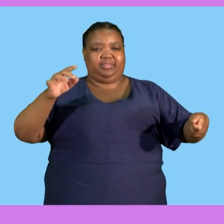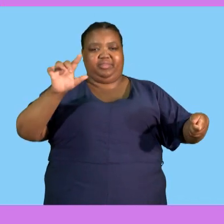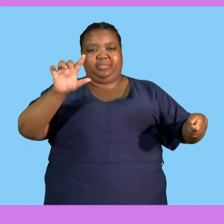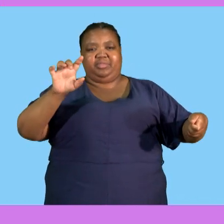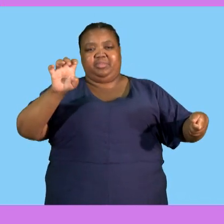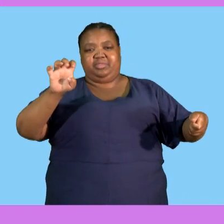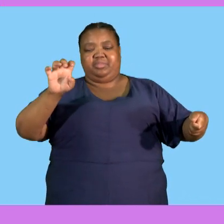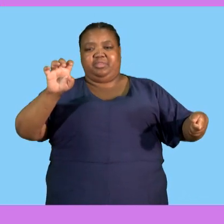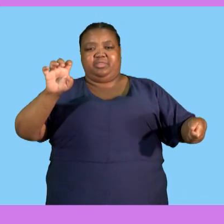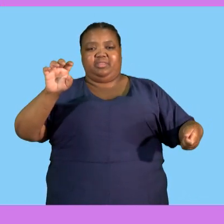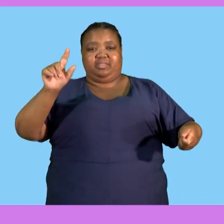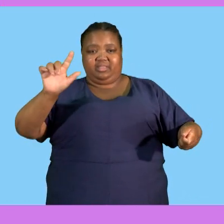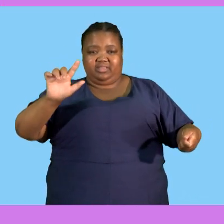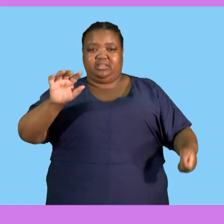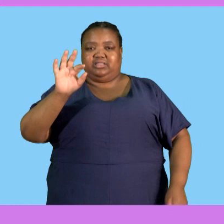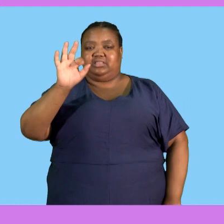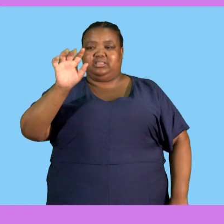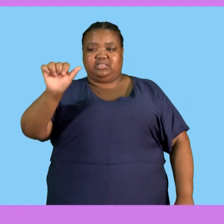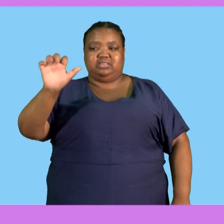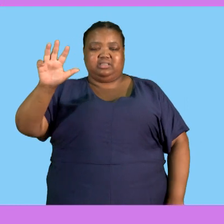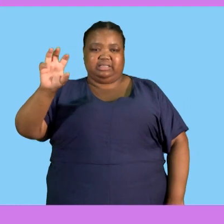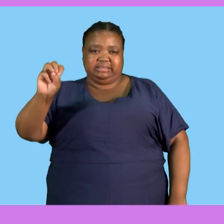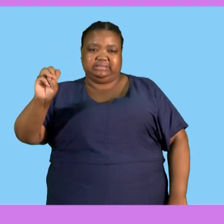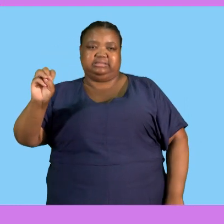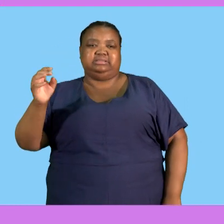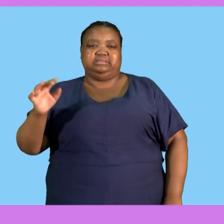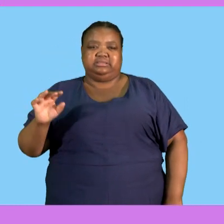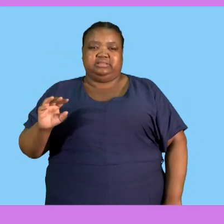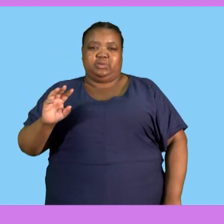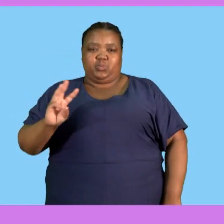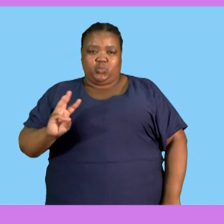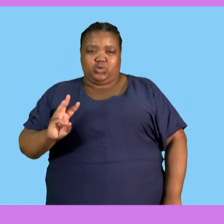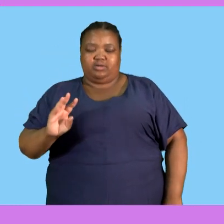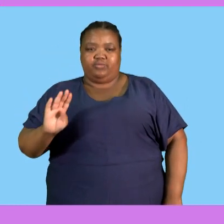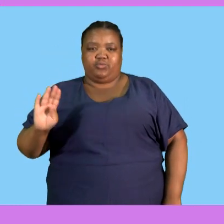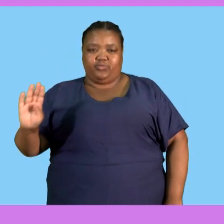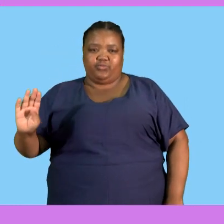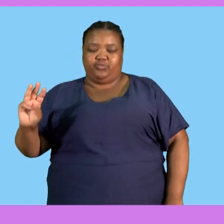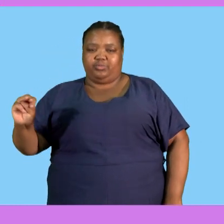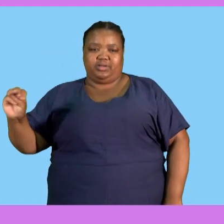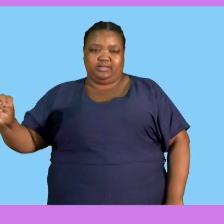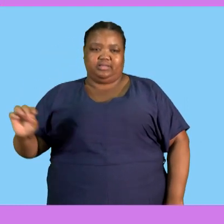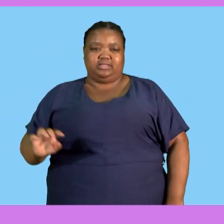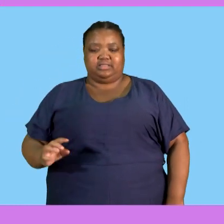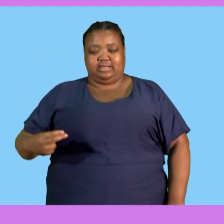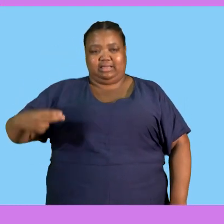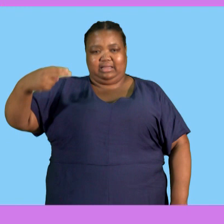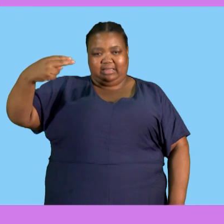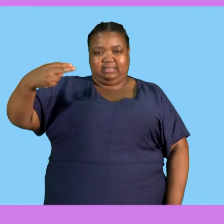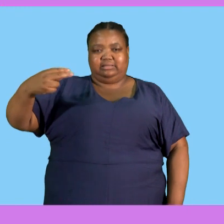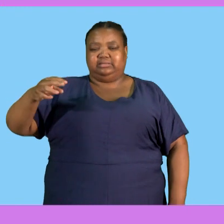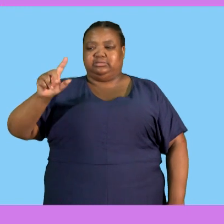Length 690 millimeters, our width 444 millimeters, and then a height of